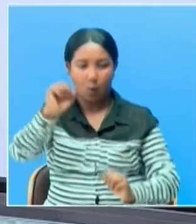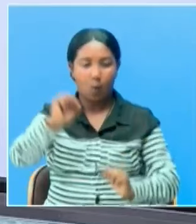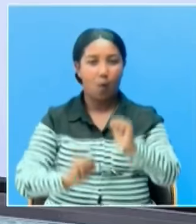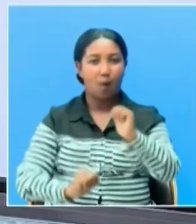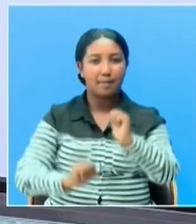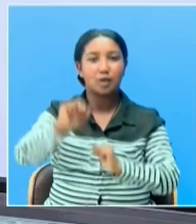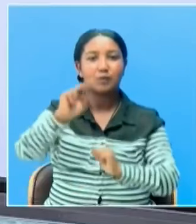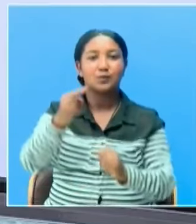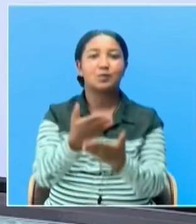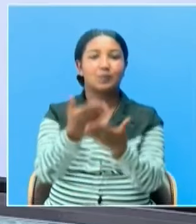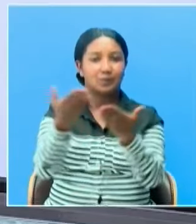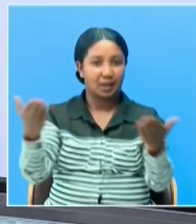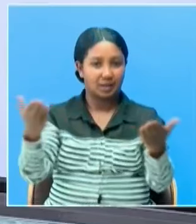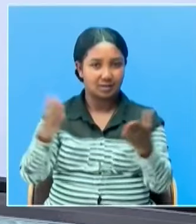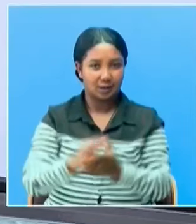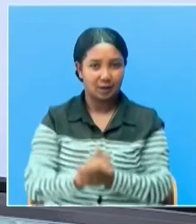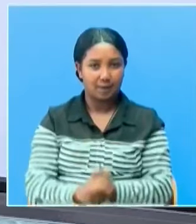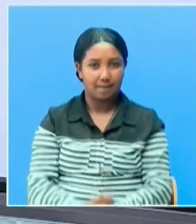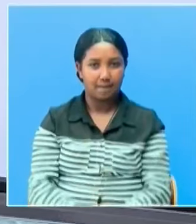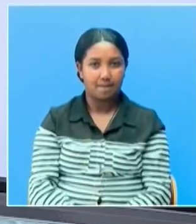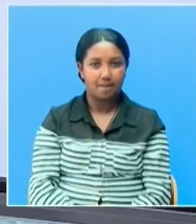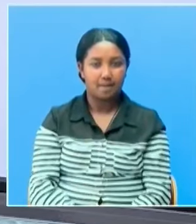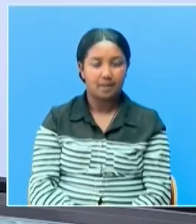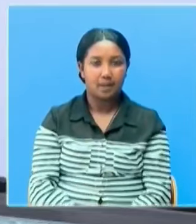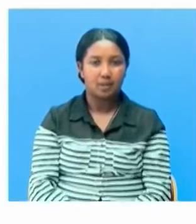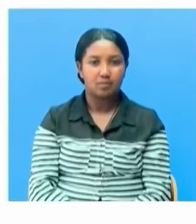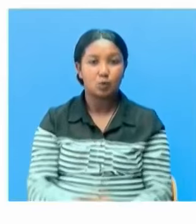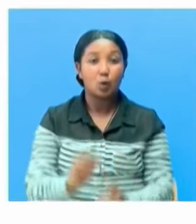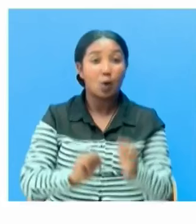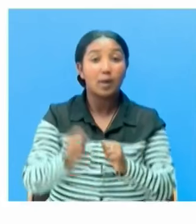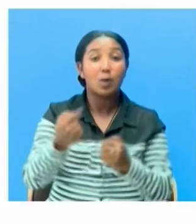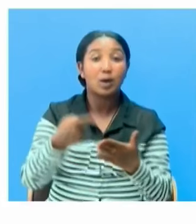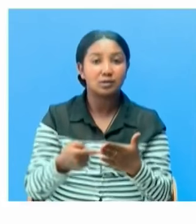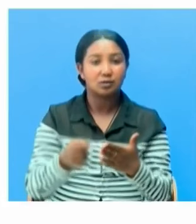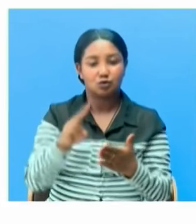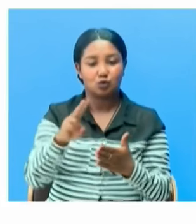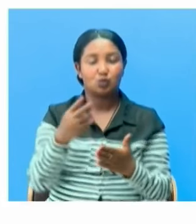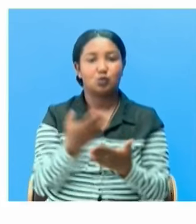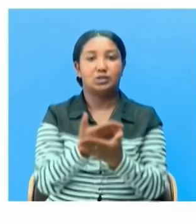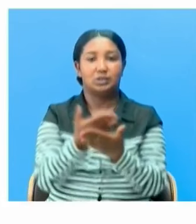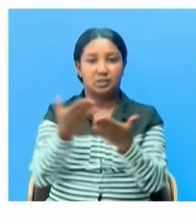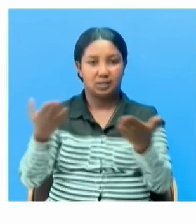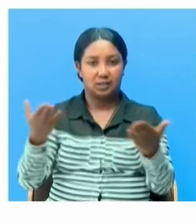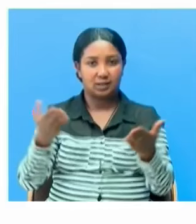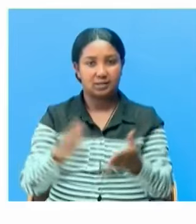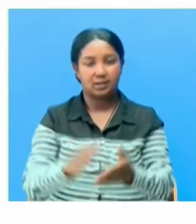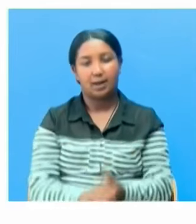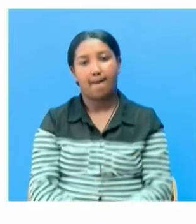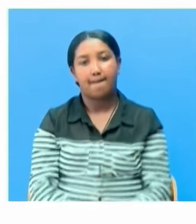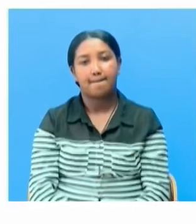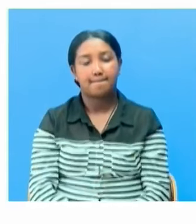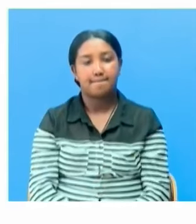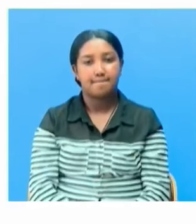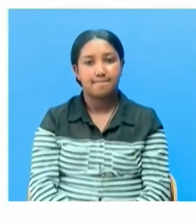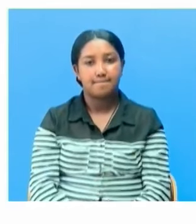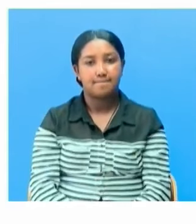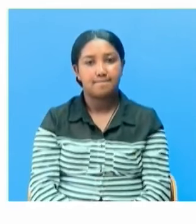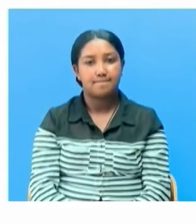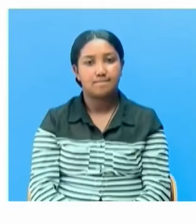two things. To compare what? Two things.